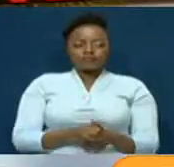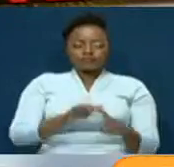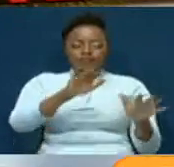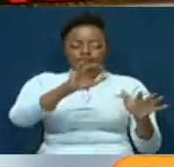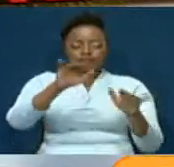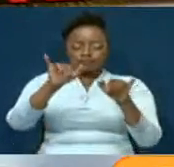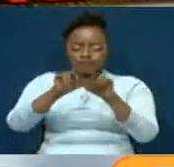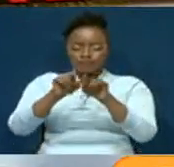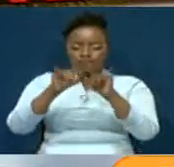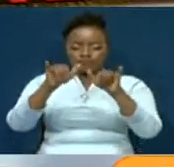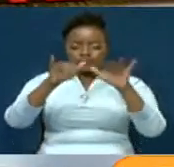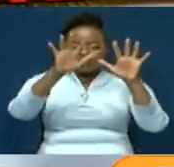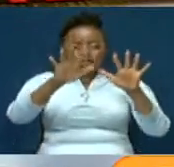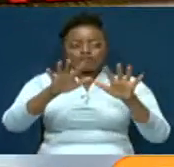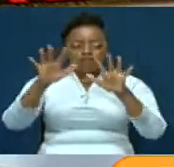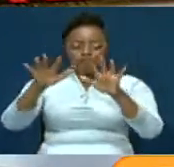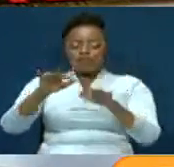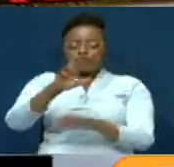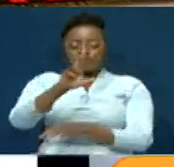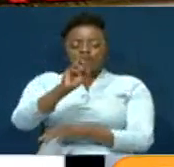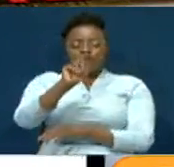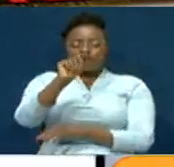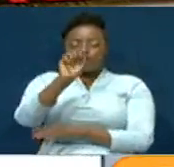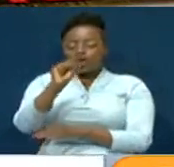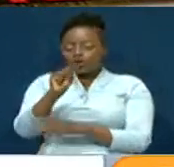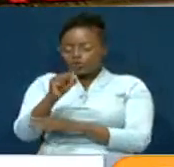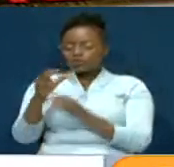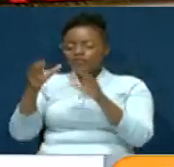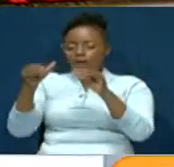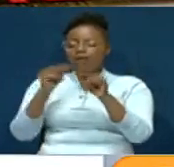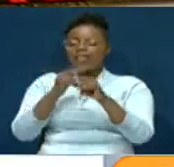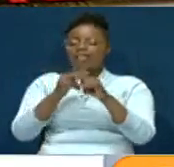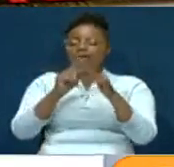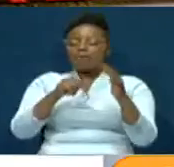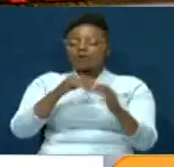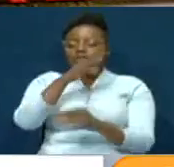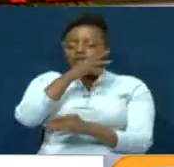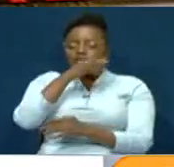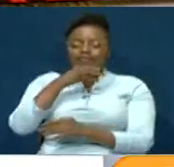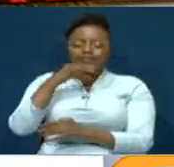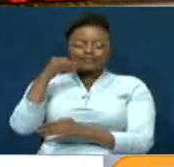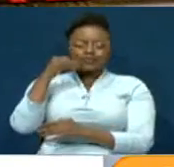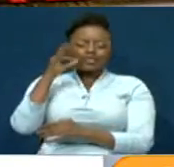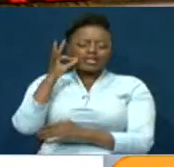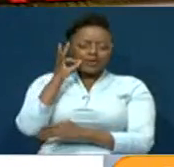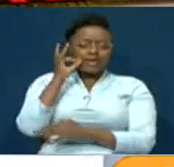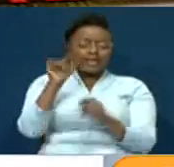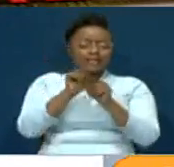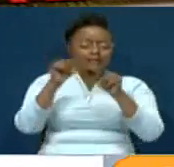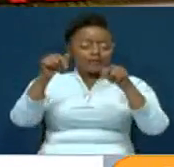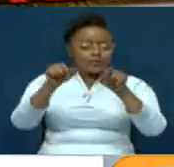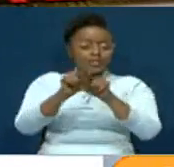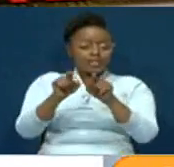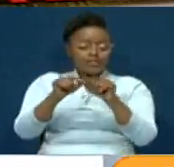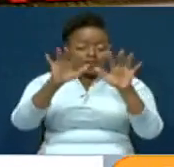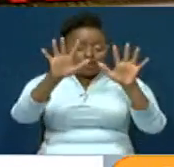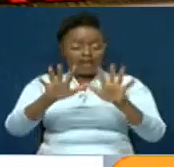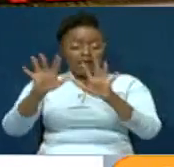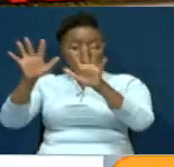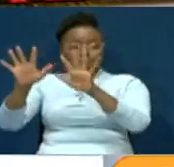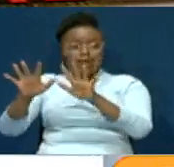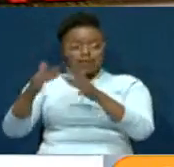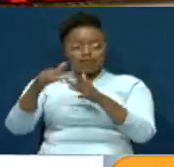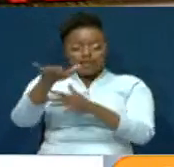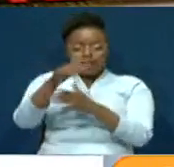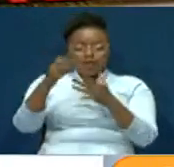Well, let's stay on the campaign trail. And Roots Party presidential candidate George Lugire Wajakoyah today took his campaigns to the